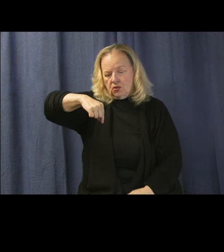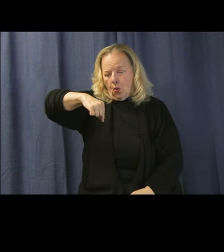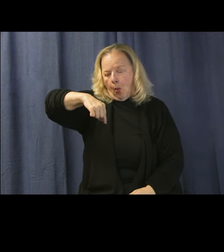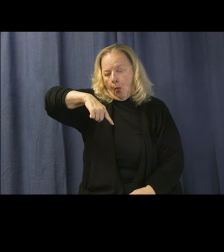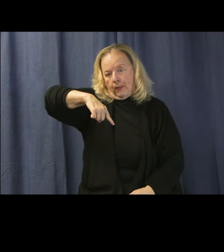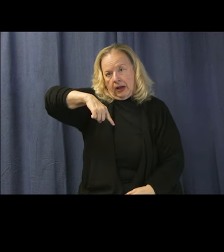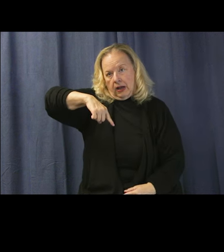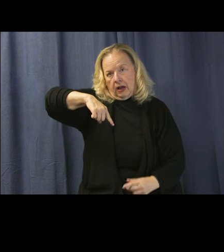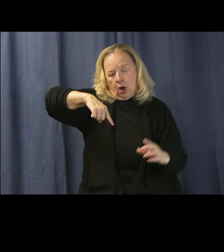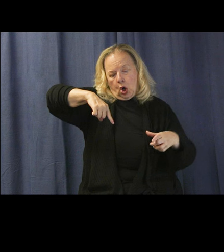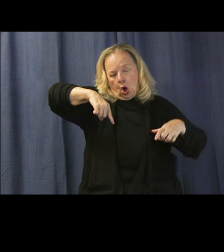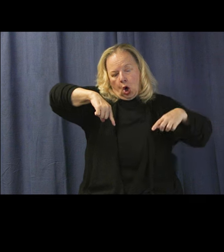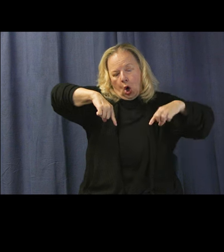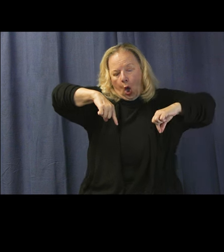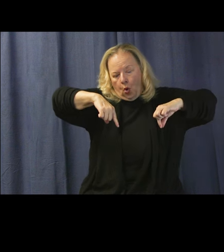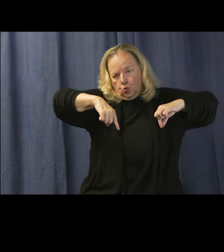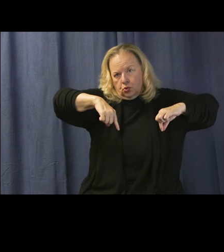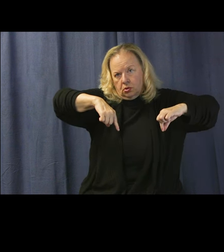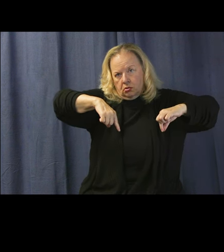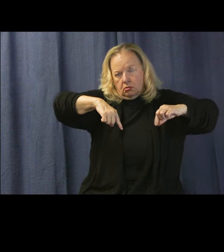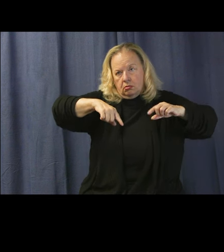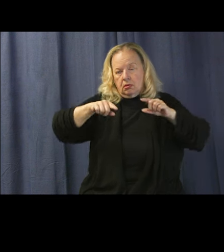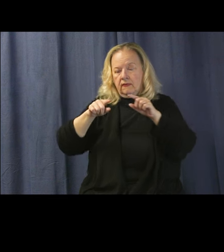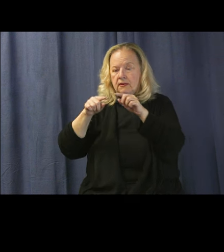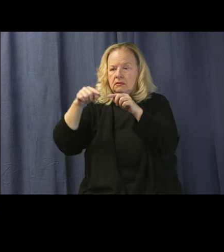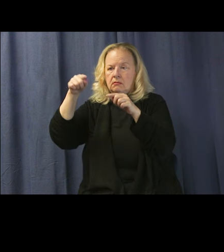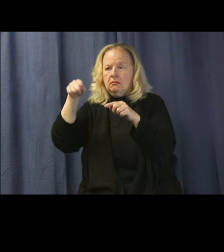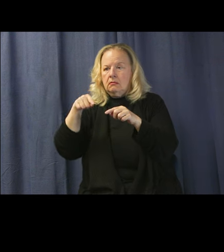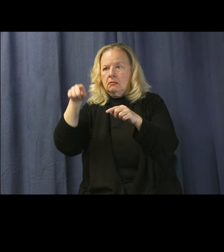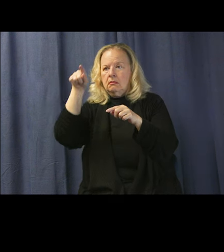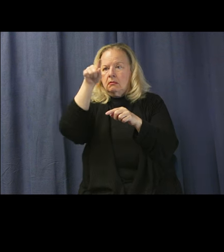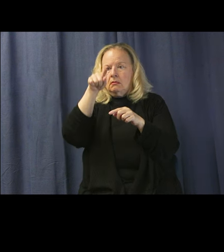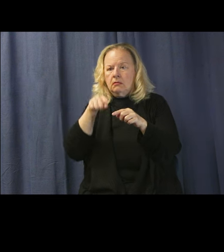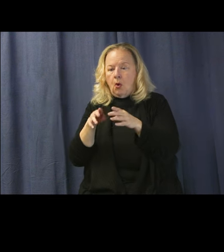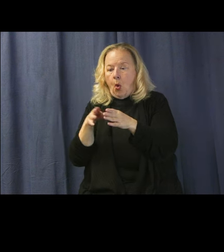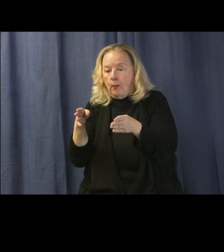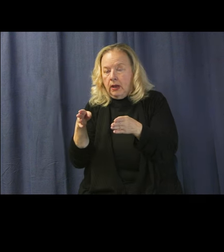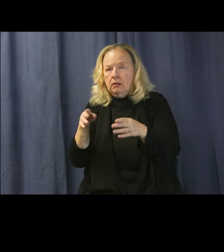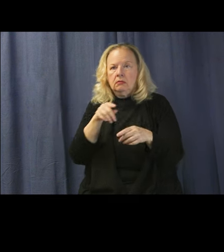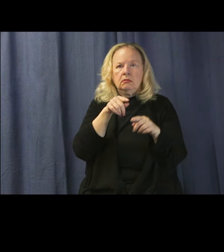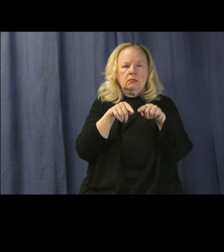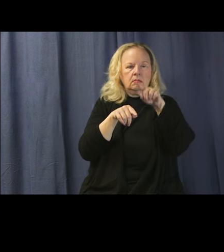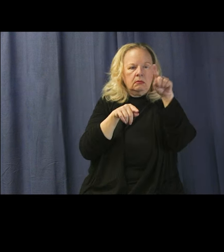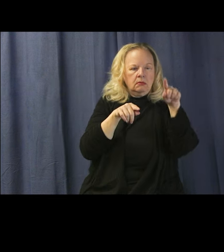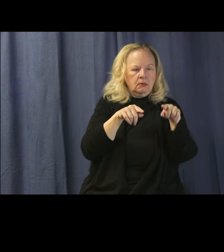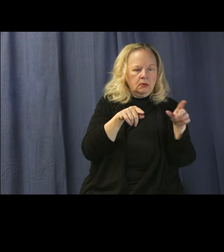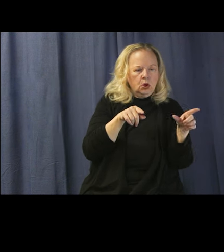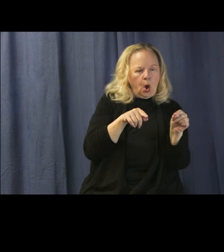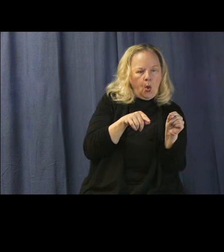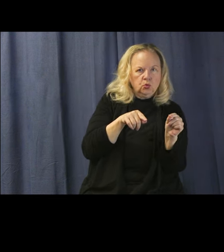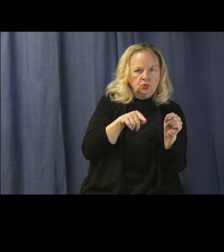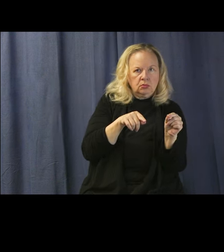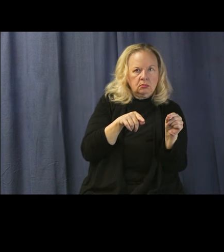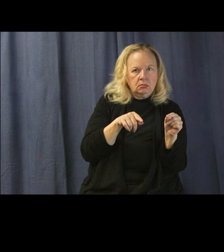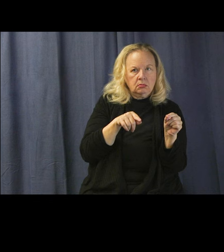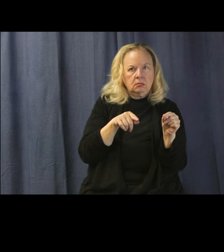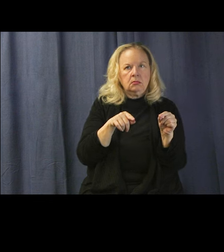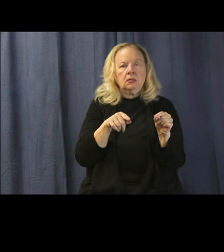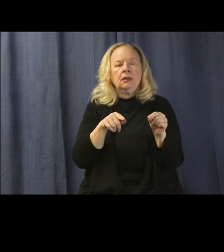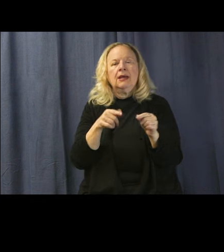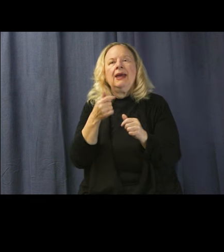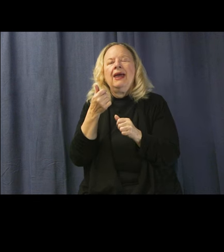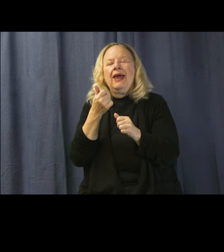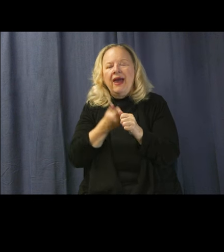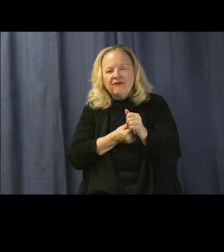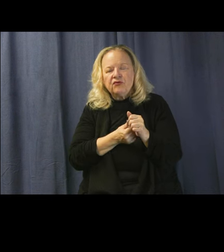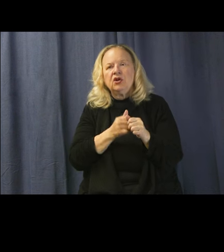is closed, because whenever that letter is at the end of a word, it is closed. Now, here's the thing.